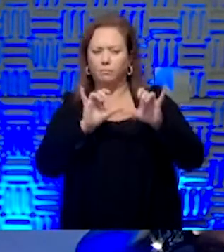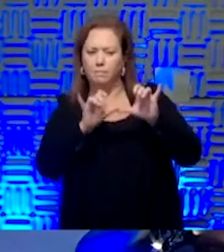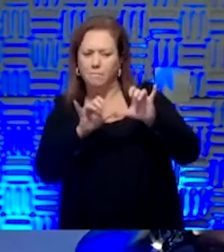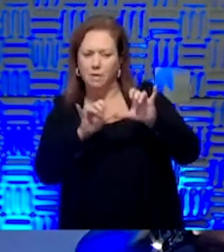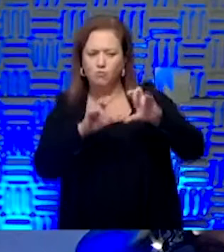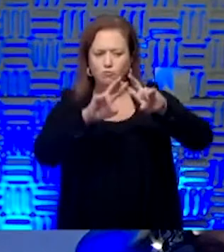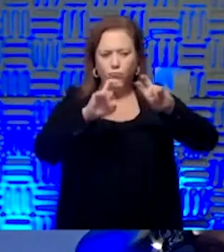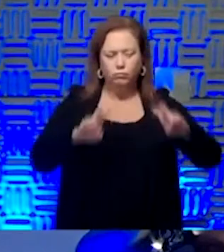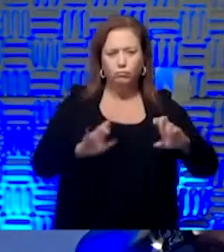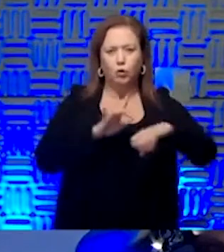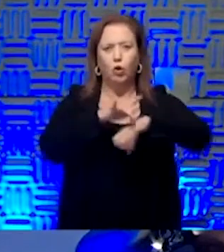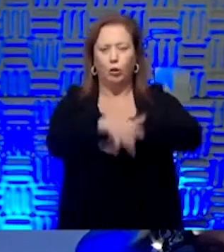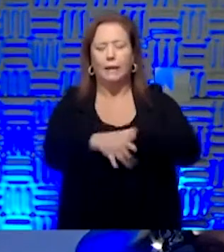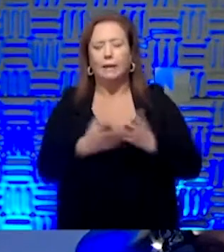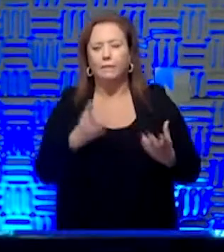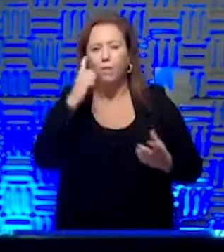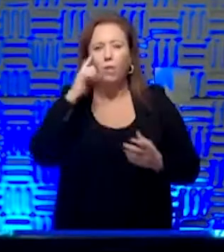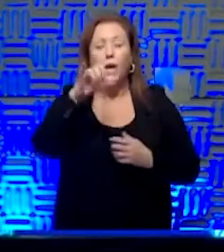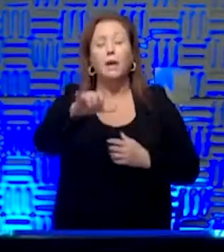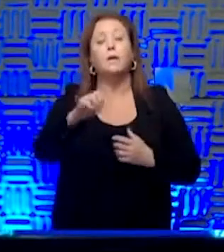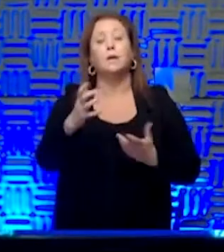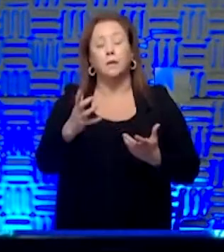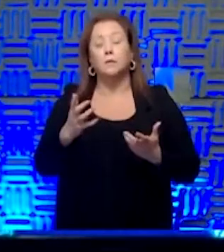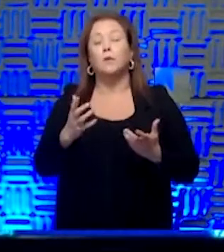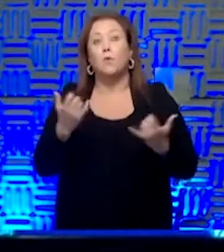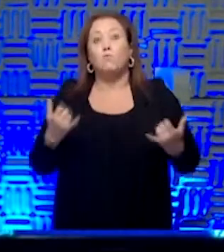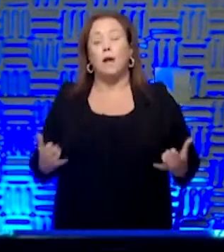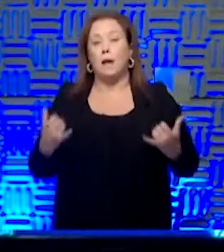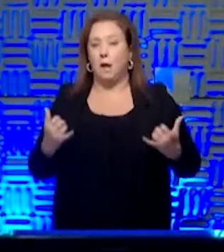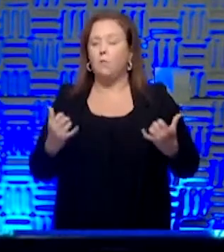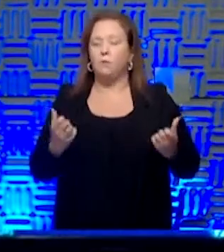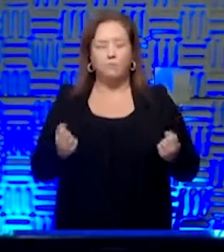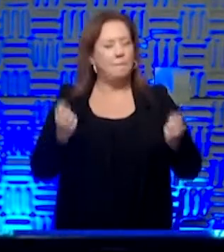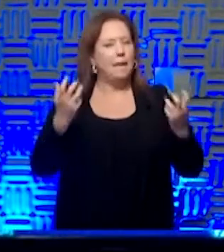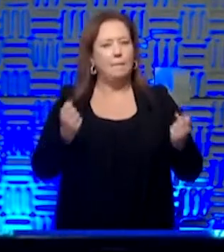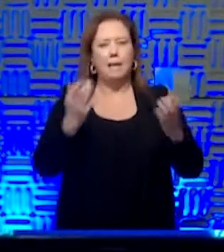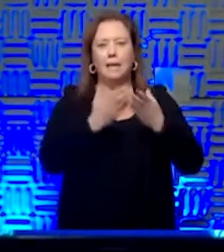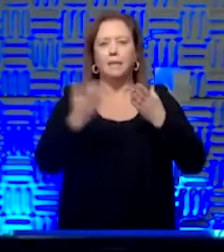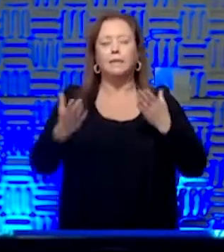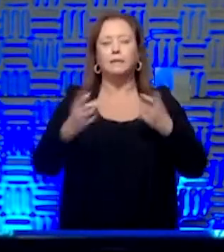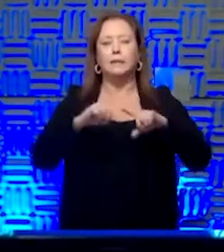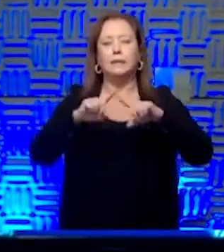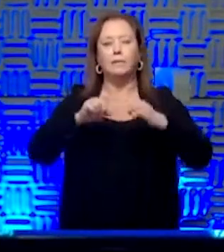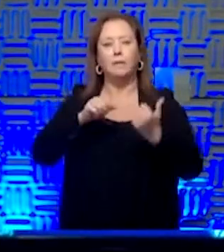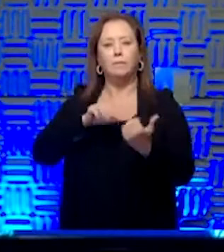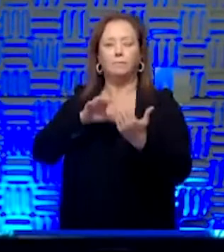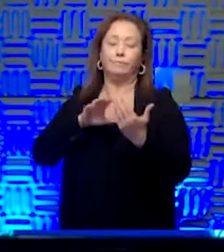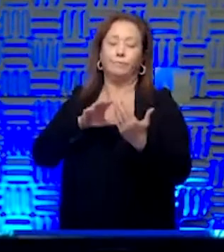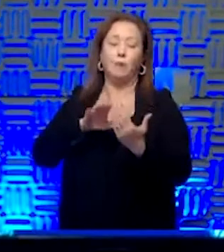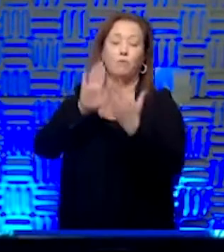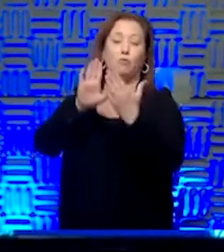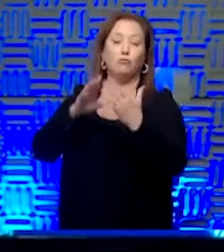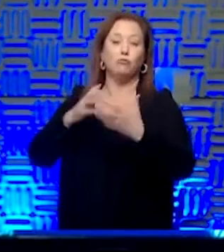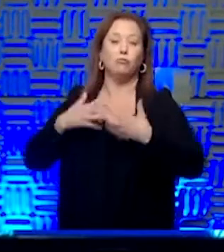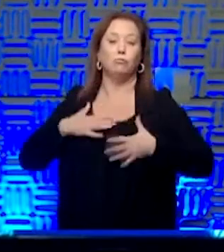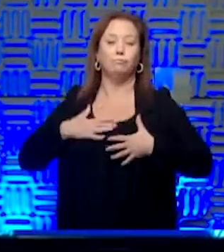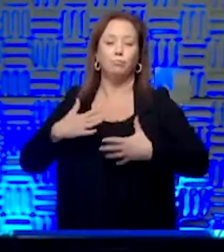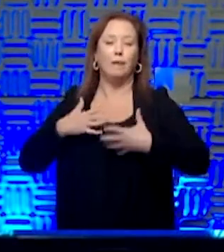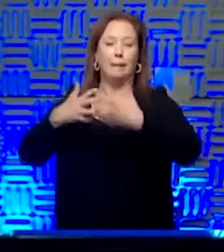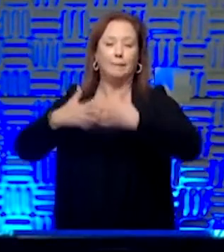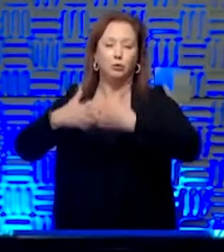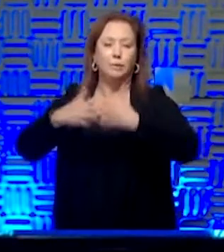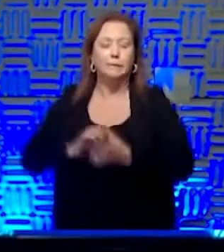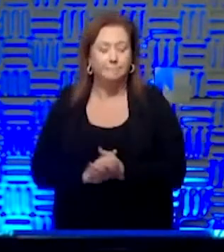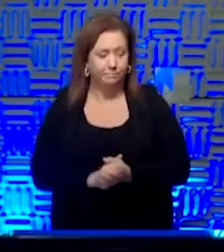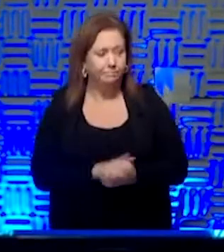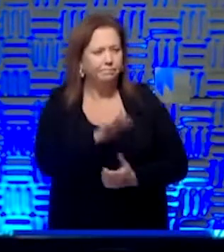on to tocilizumab protocol. So a number of things we're doing, as well as different approaches to mechanical ventilation. So lots of stuff out there. Yeah,